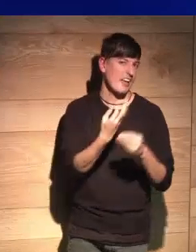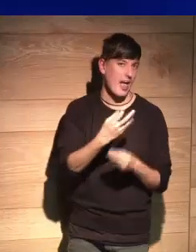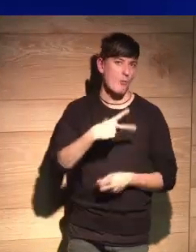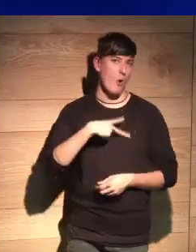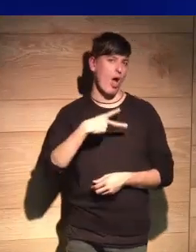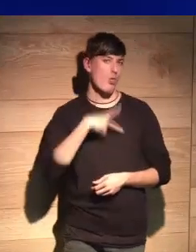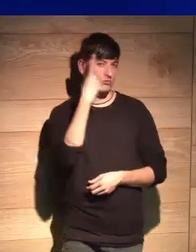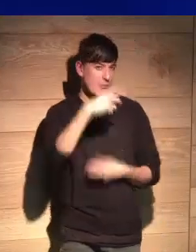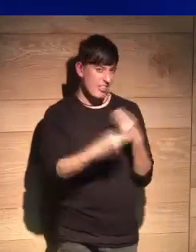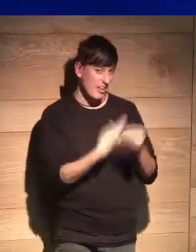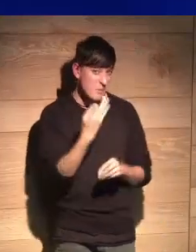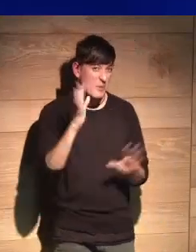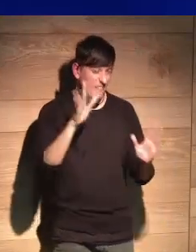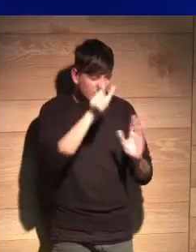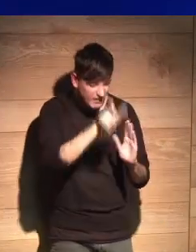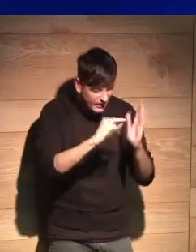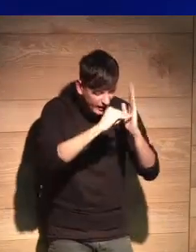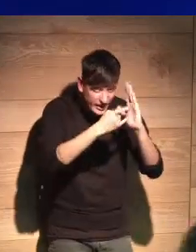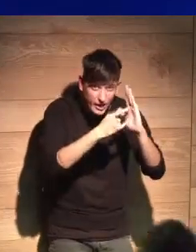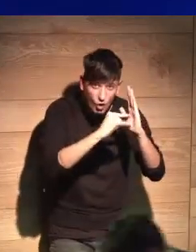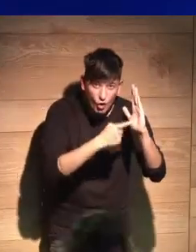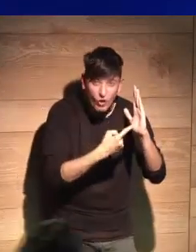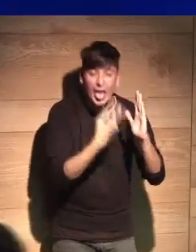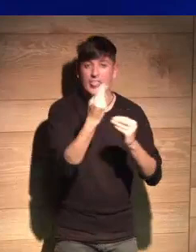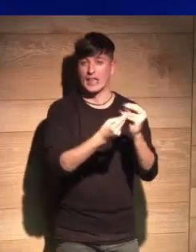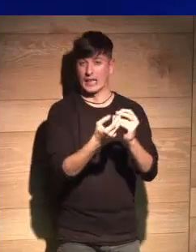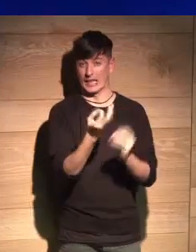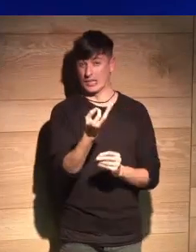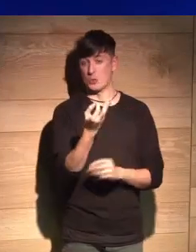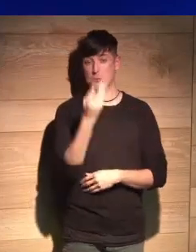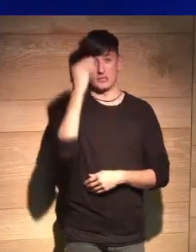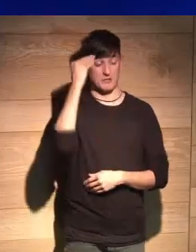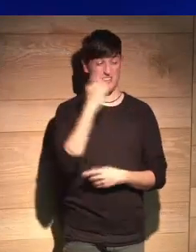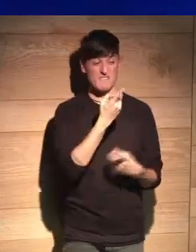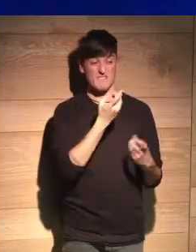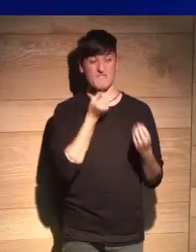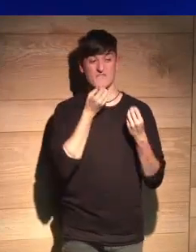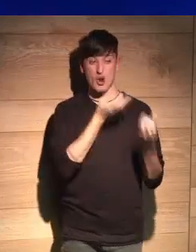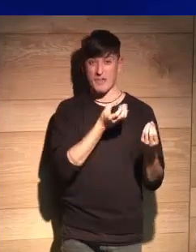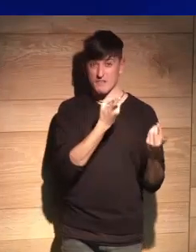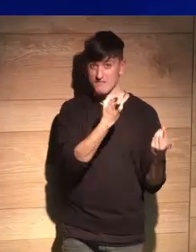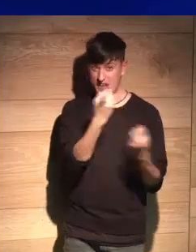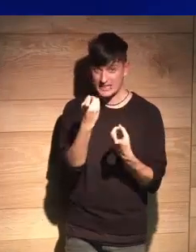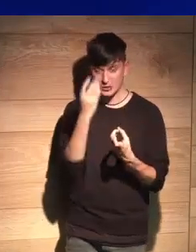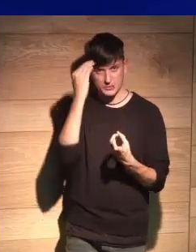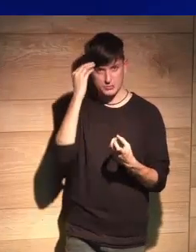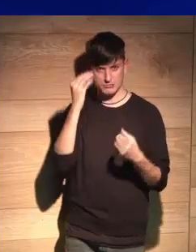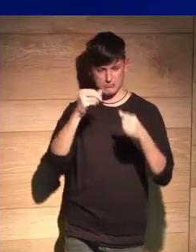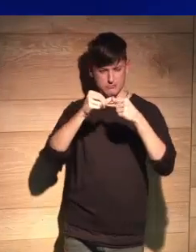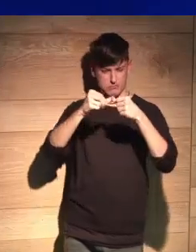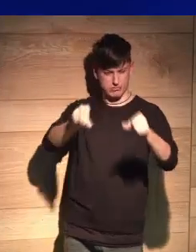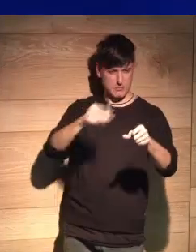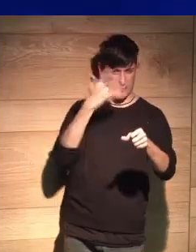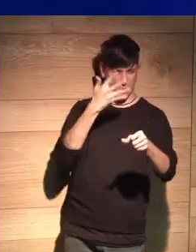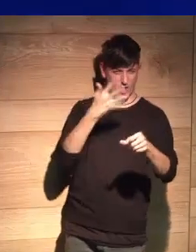of what they do, a teacher, a lawyer. But engineers, people don't know what they do. So because of that lack of